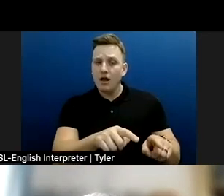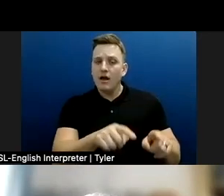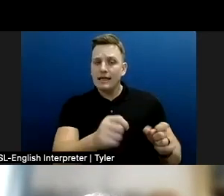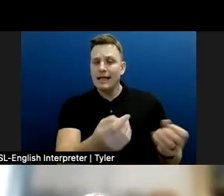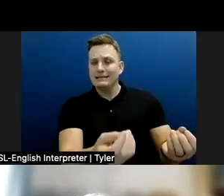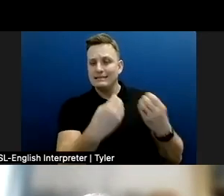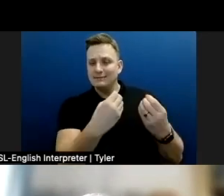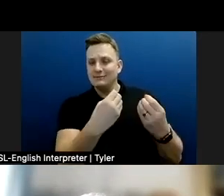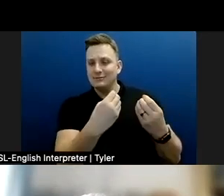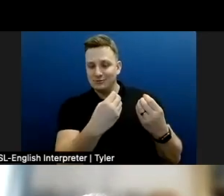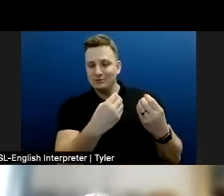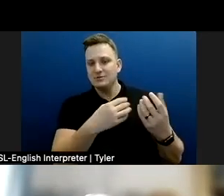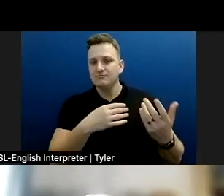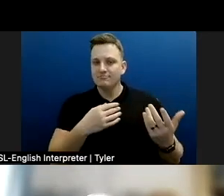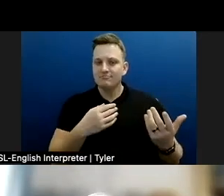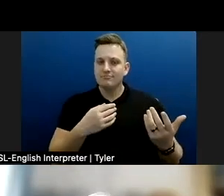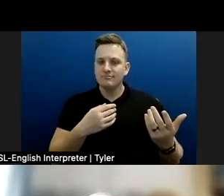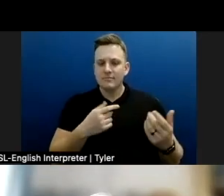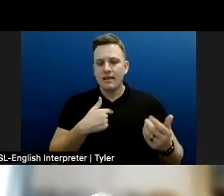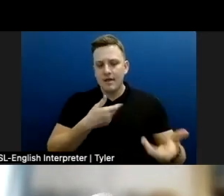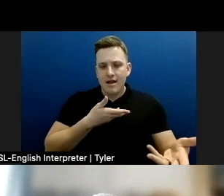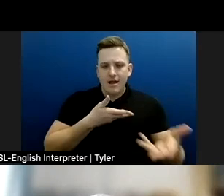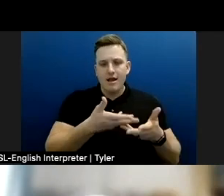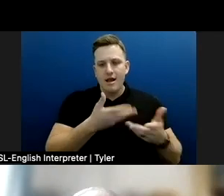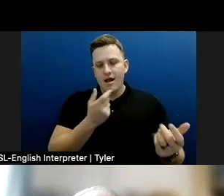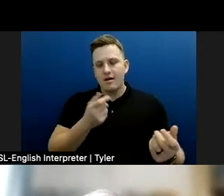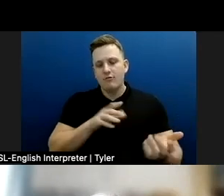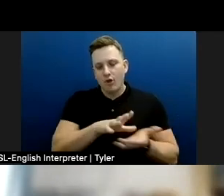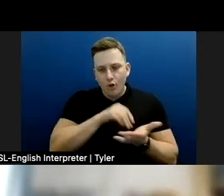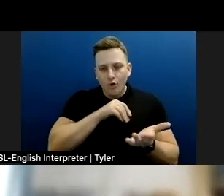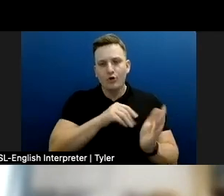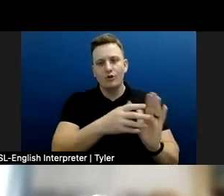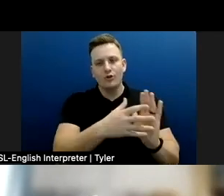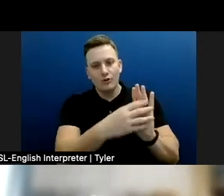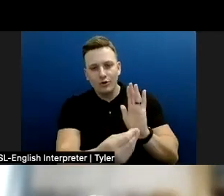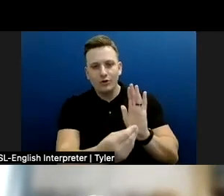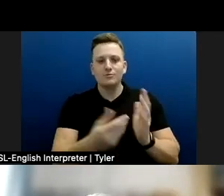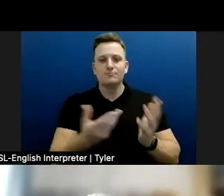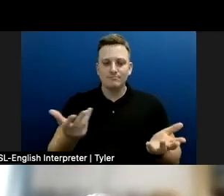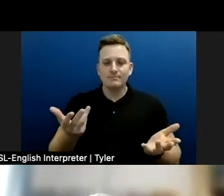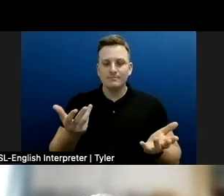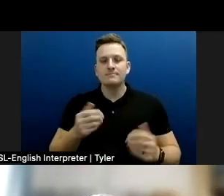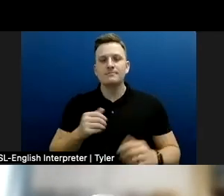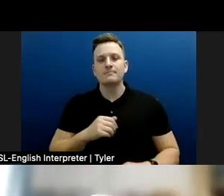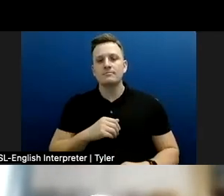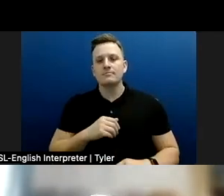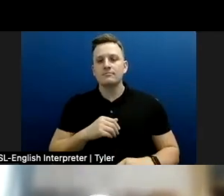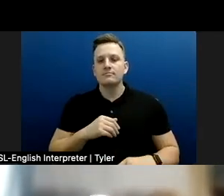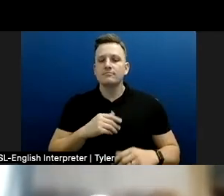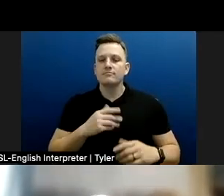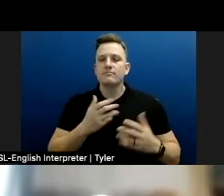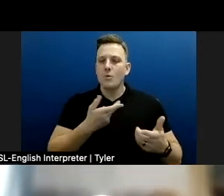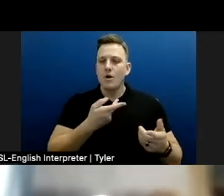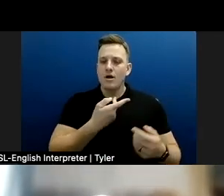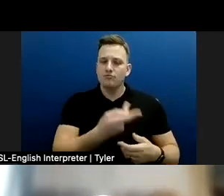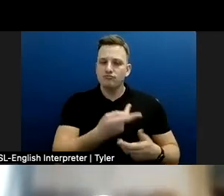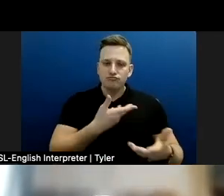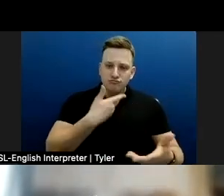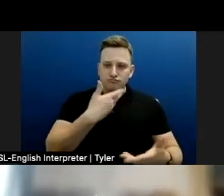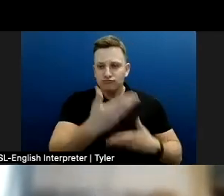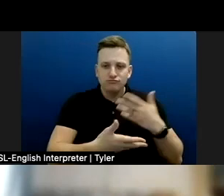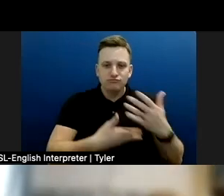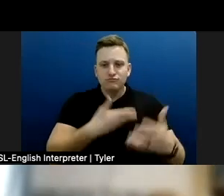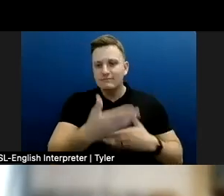me something. And we have to learn from each other if we really want to begin to work out how